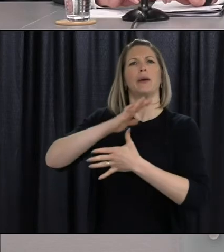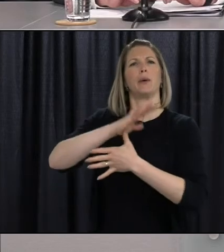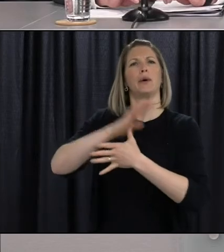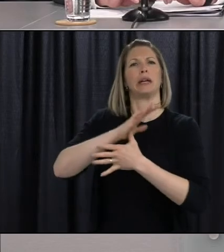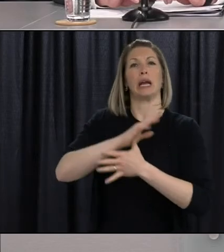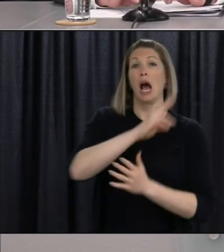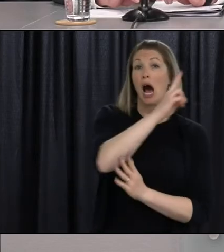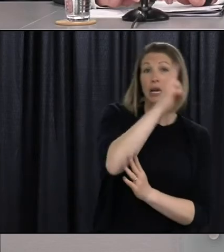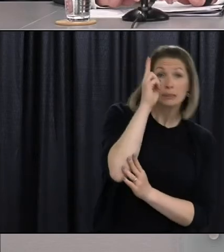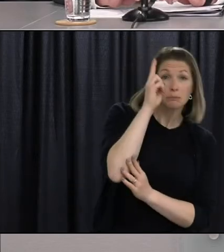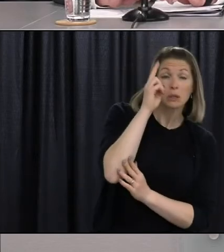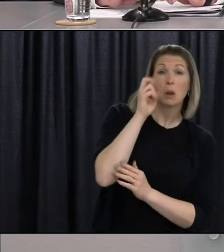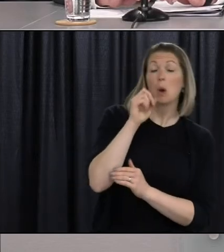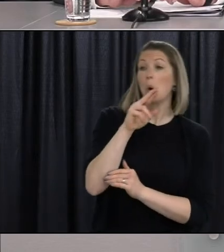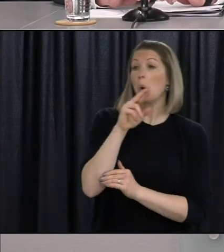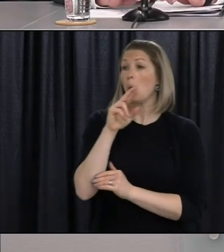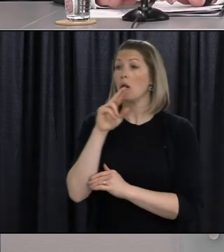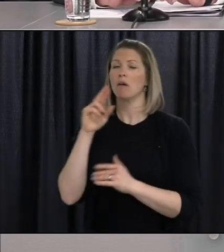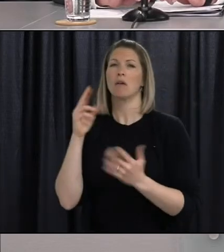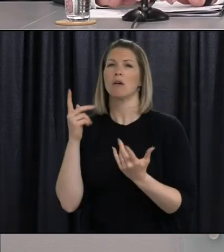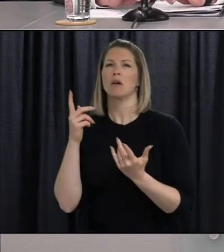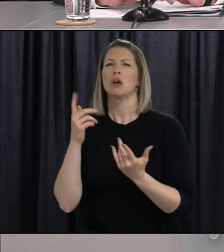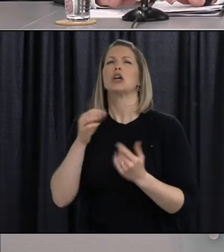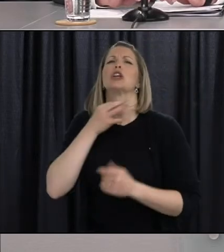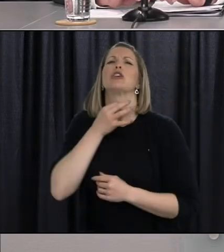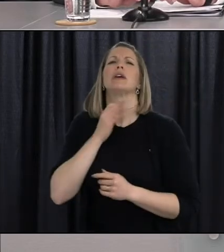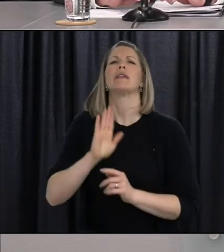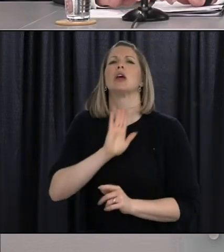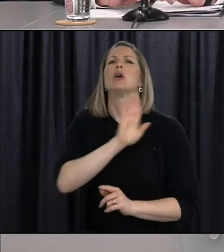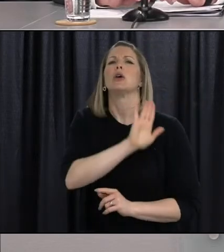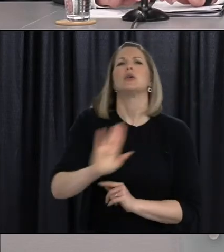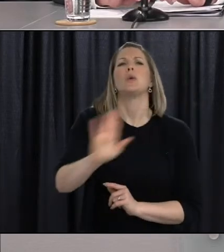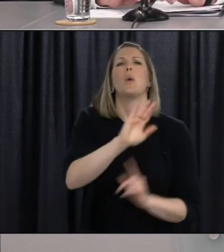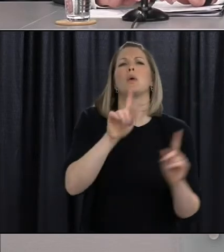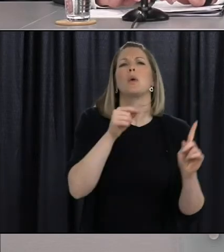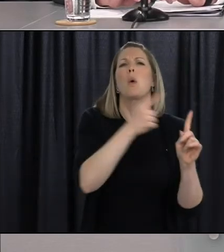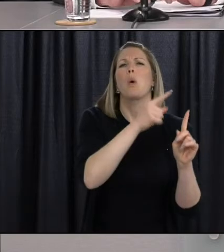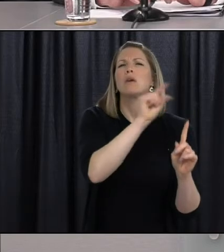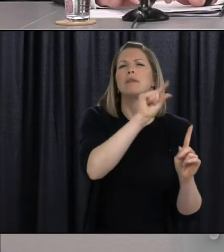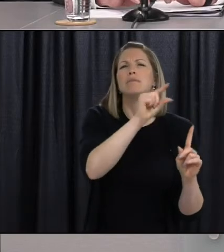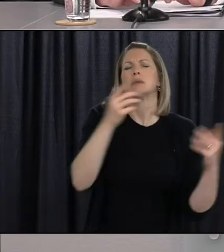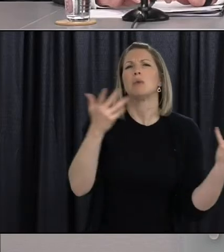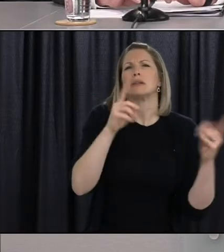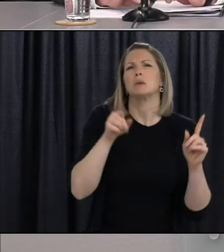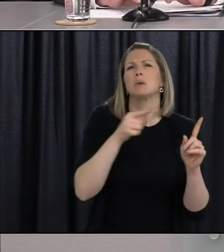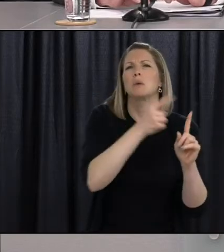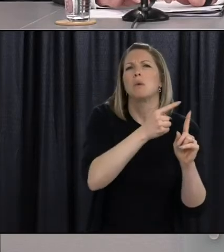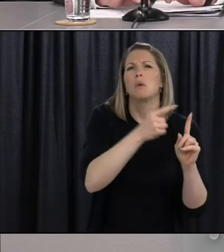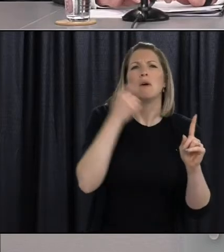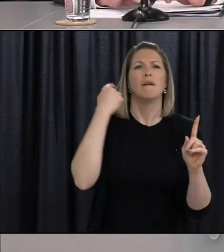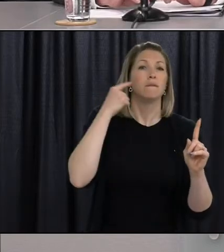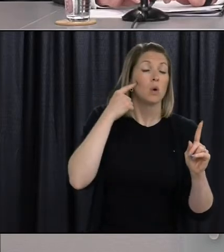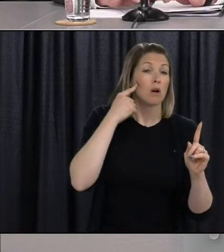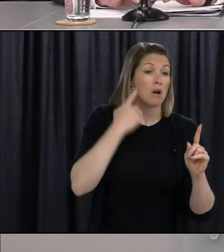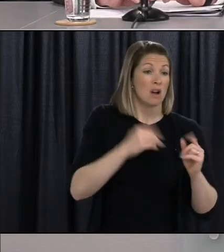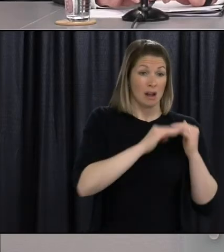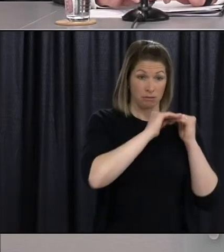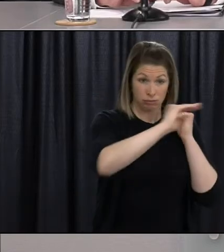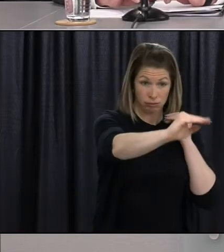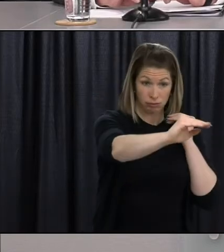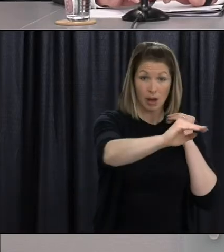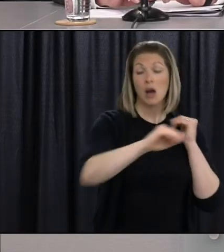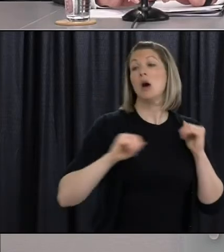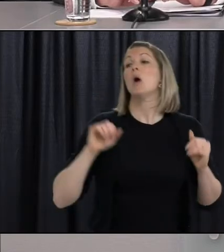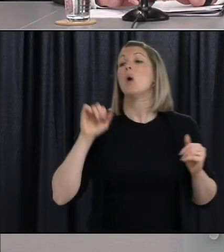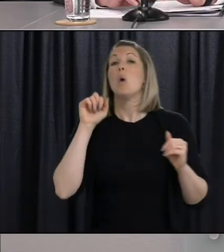Labrador's livelihoods? Or has the goal now changed to avoiding COVID-19 infections at all costs until a vaccine is available, no